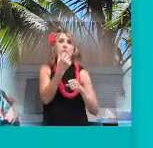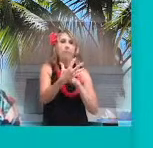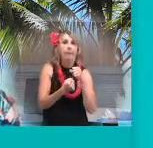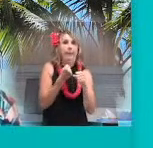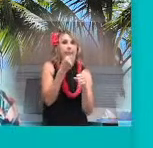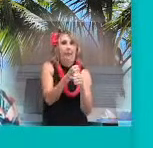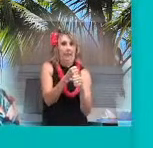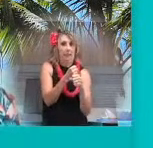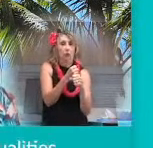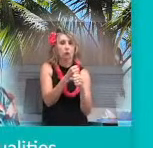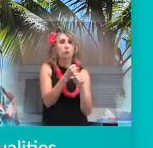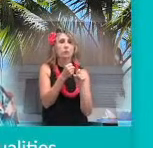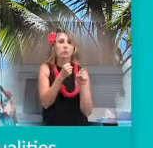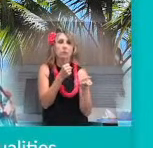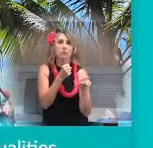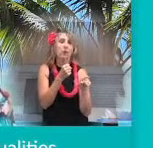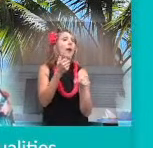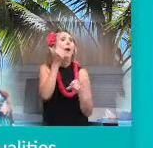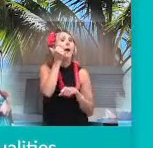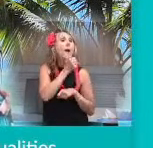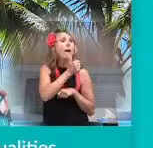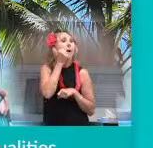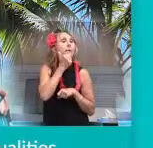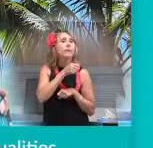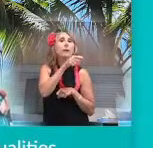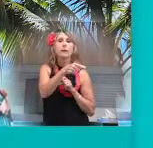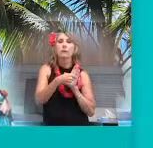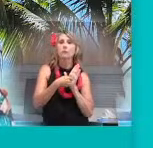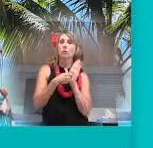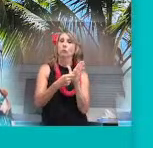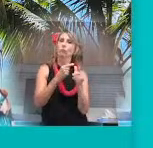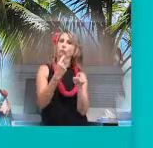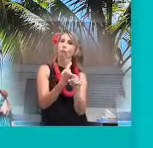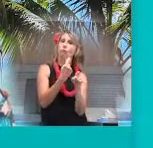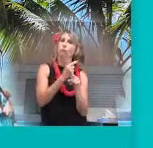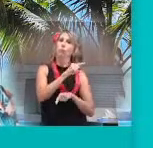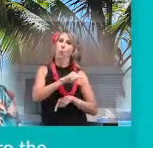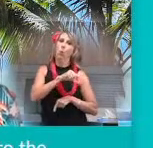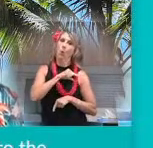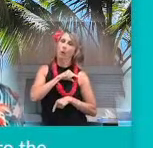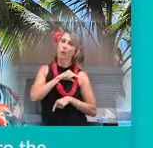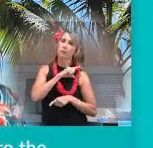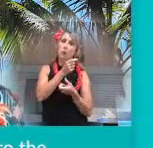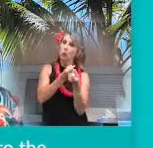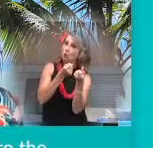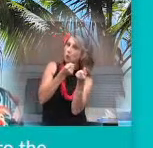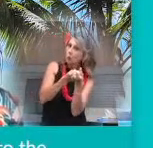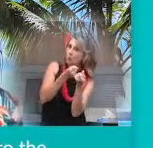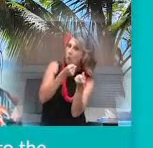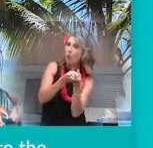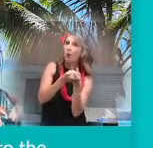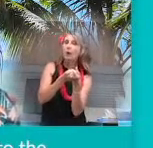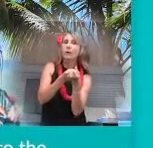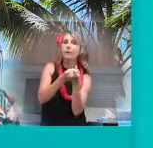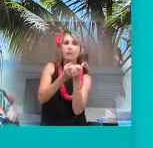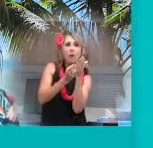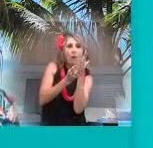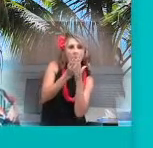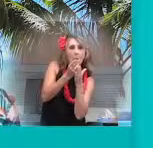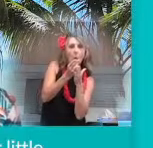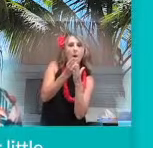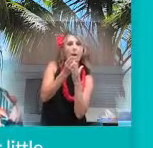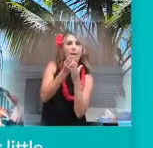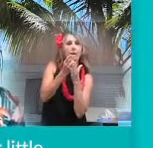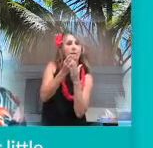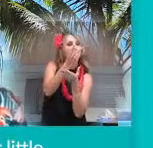number of years. Each day, she demonstrates the qualities of being supportive, loyal, caring, and compassionate to the